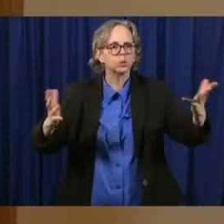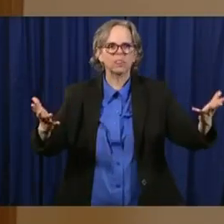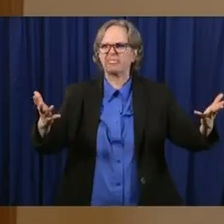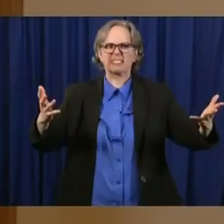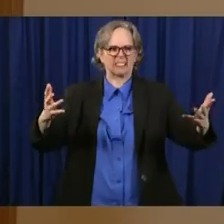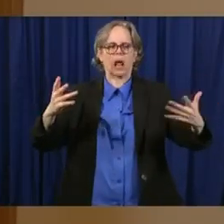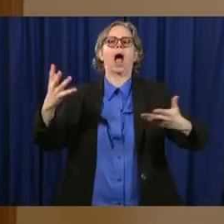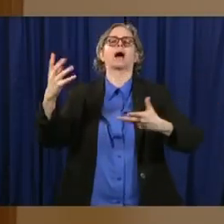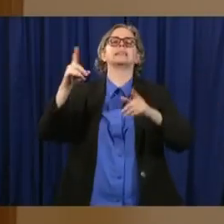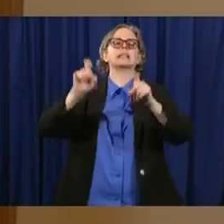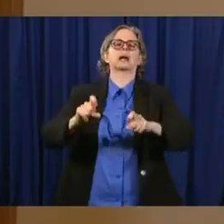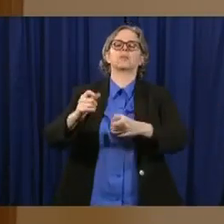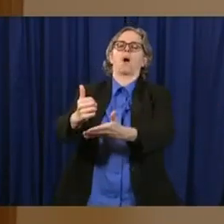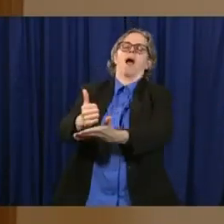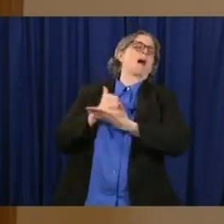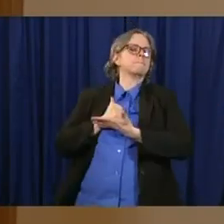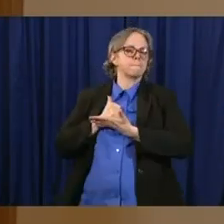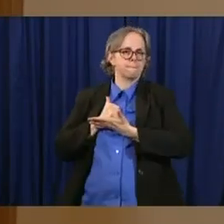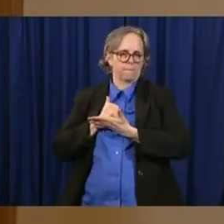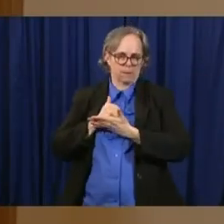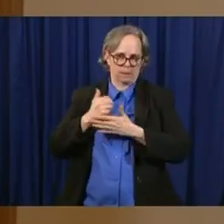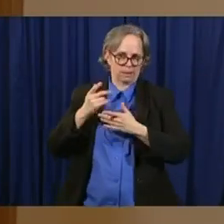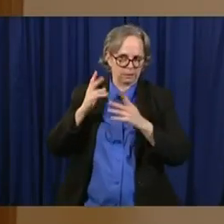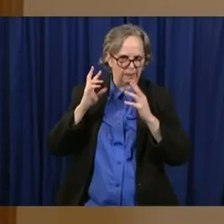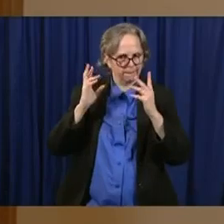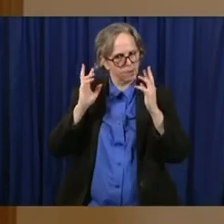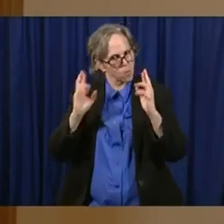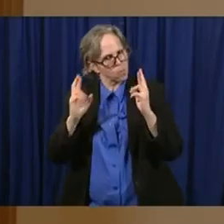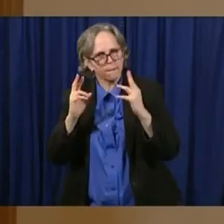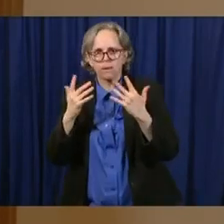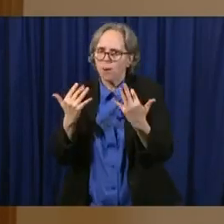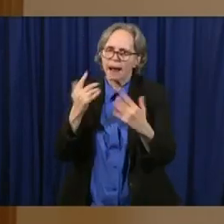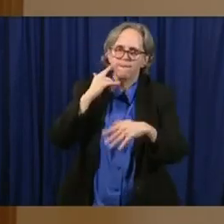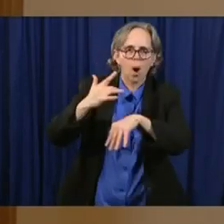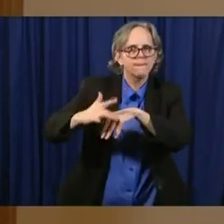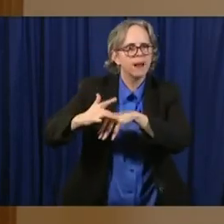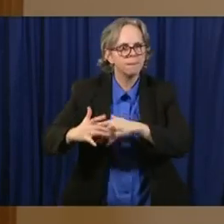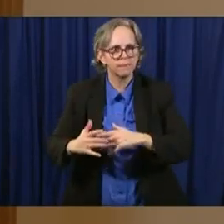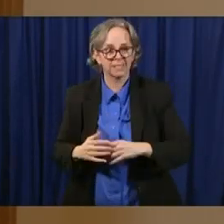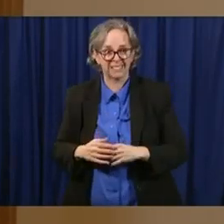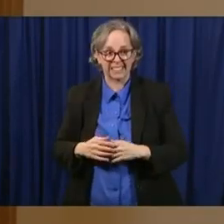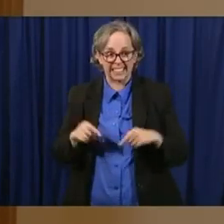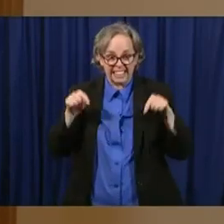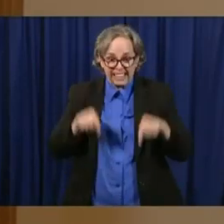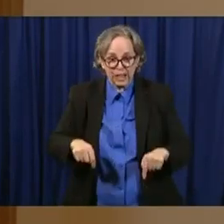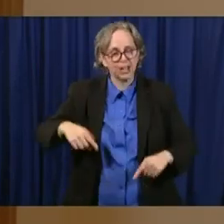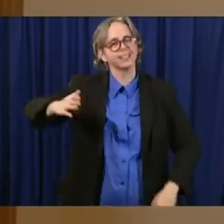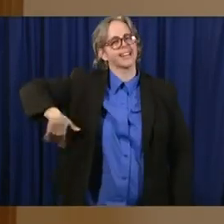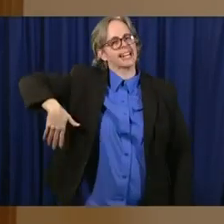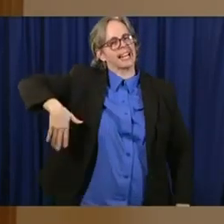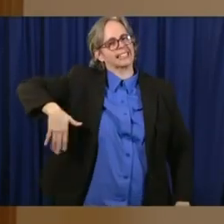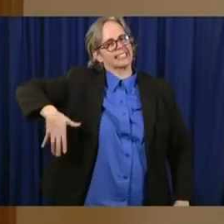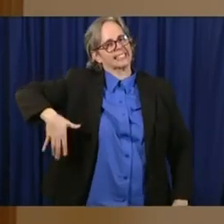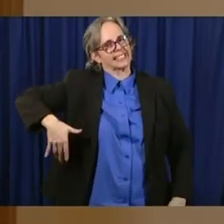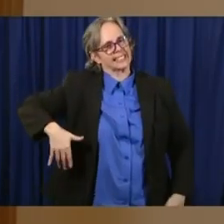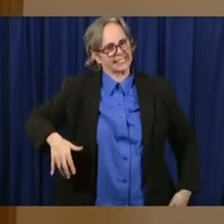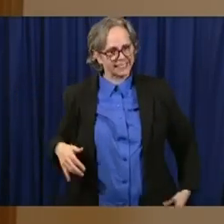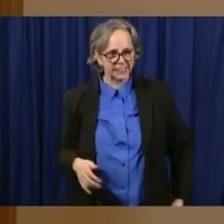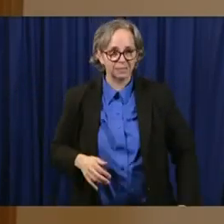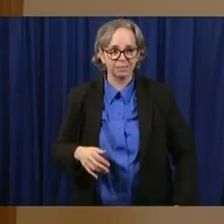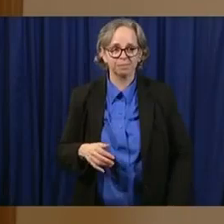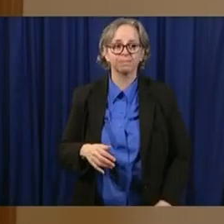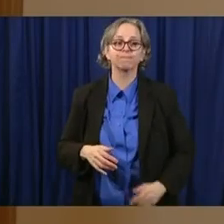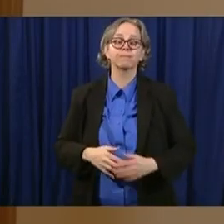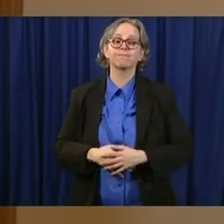now available, though I can tell you that is not really widely available in Ohio yet. What that did for us is change our